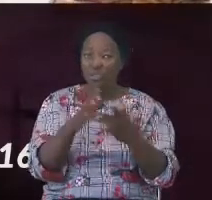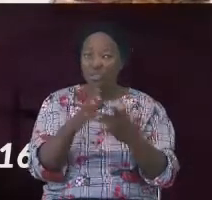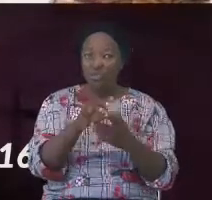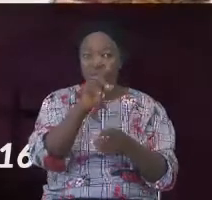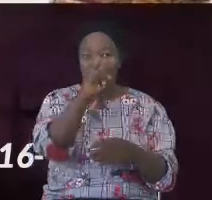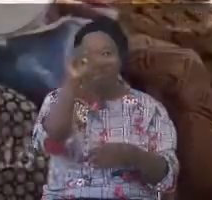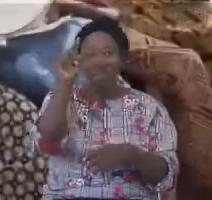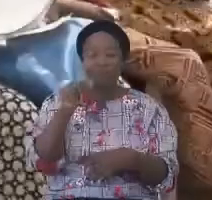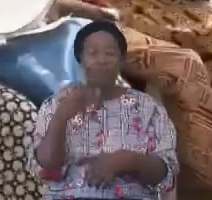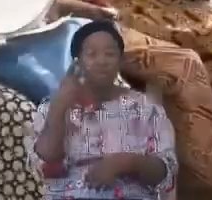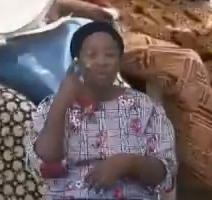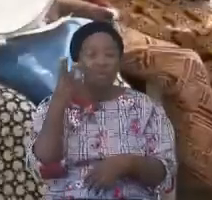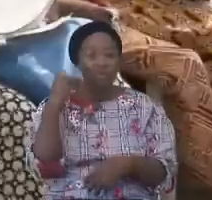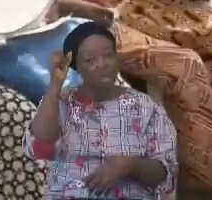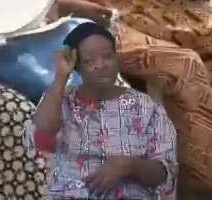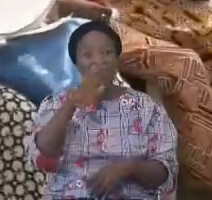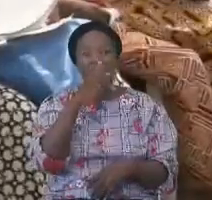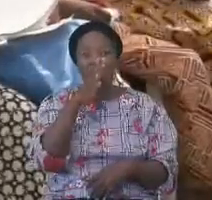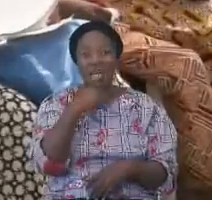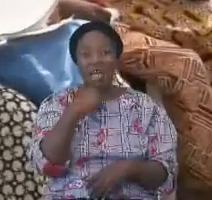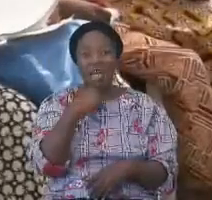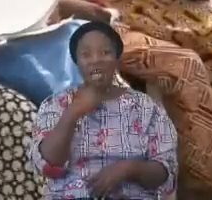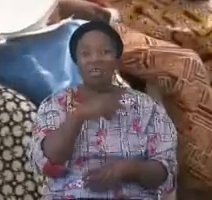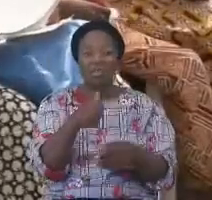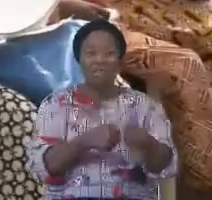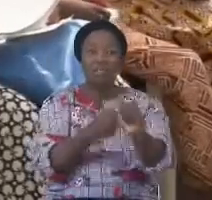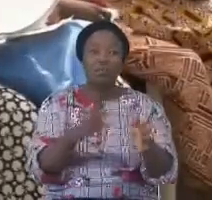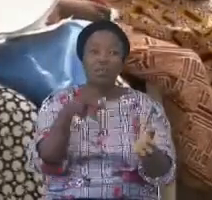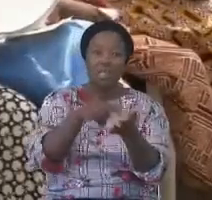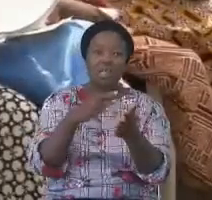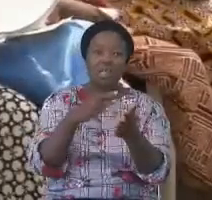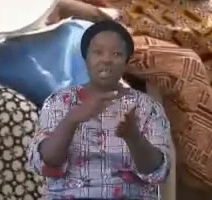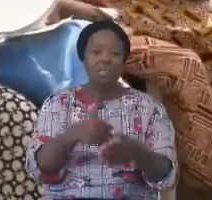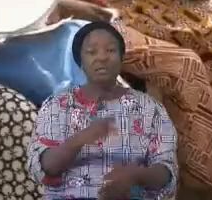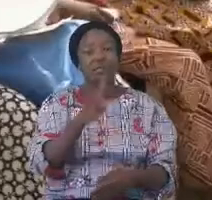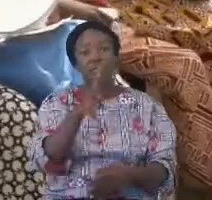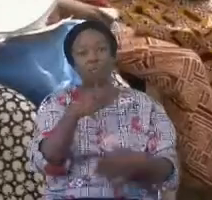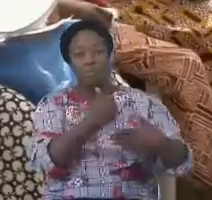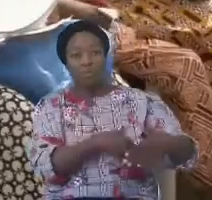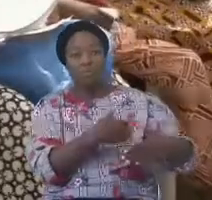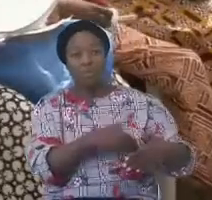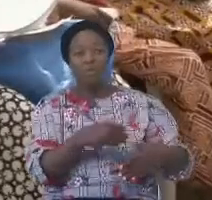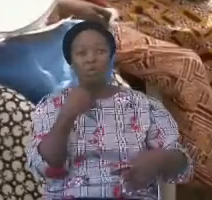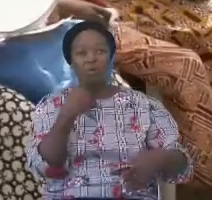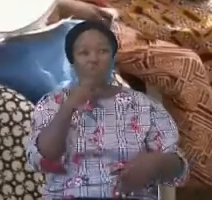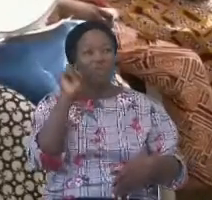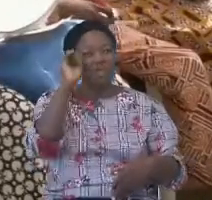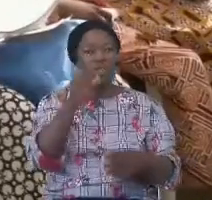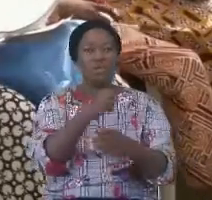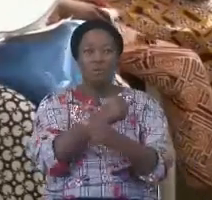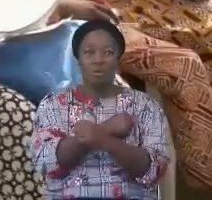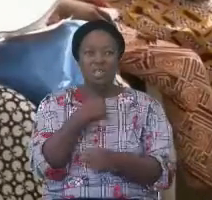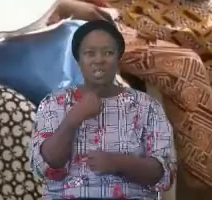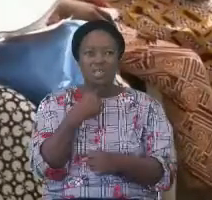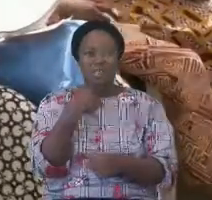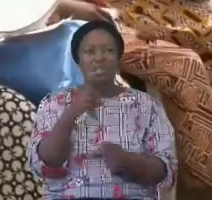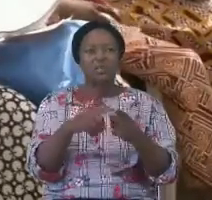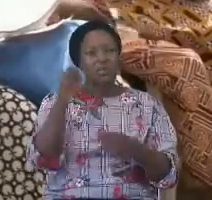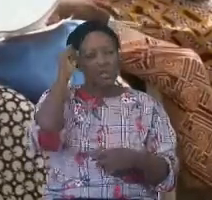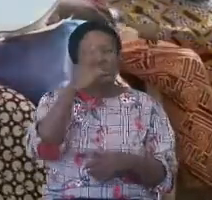therefore saw his mother and the disciples standing by whom he